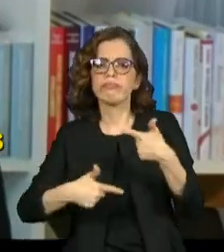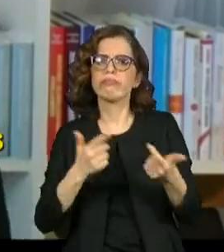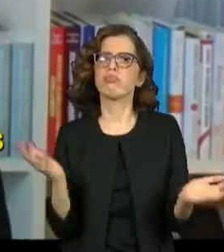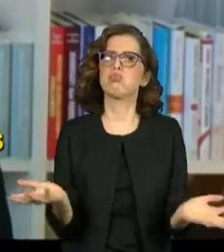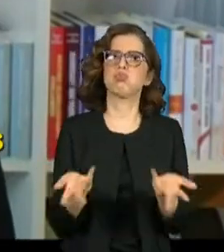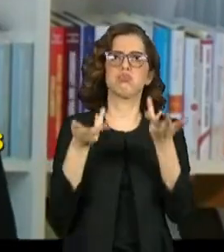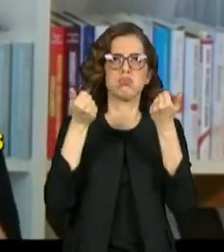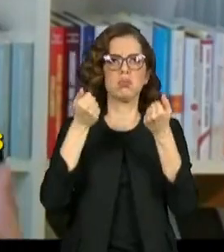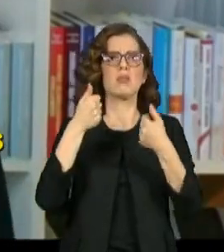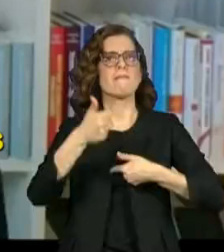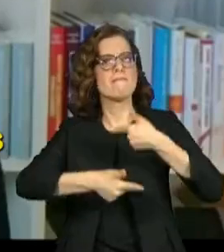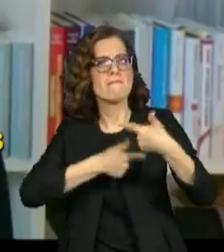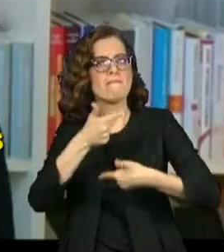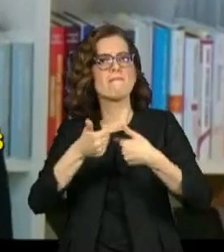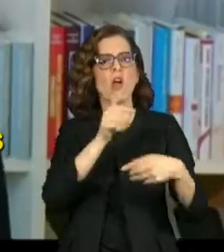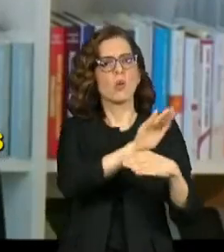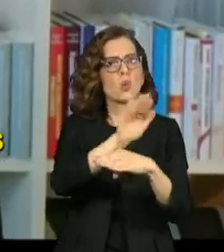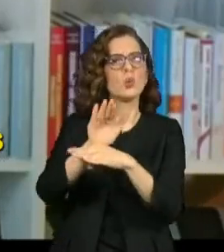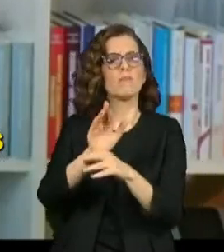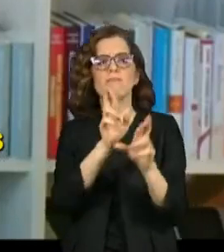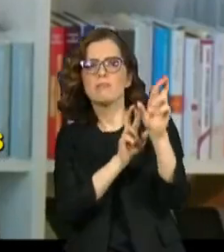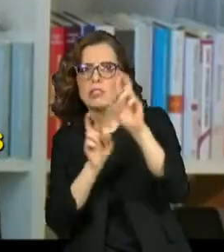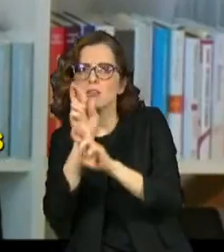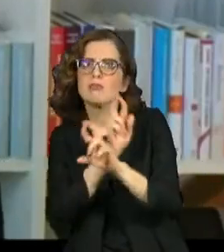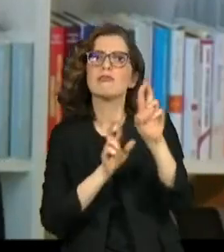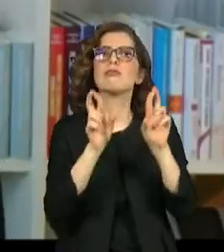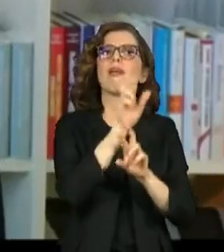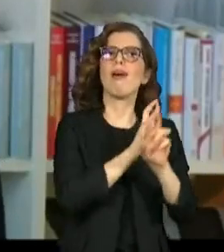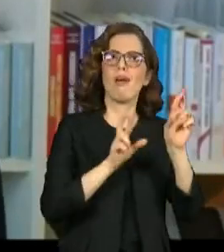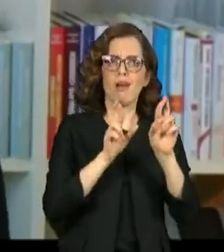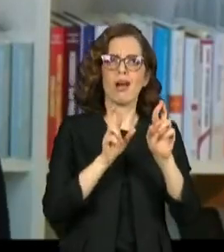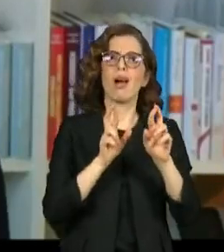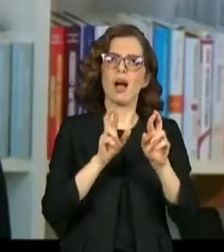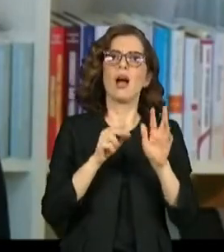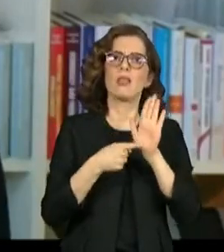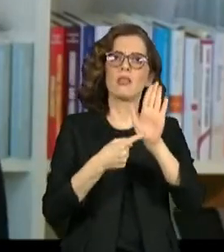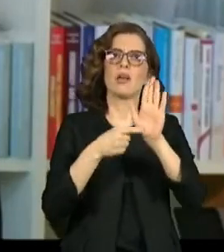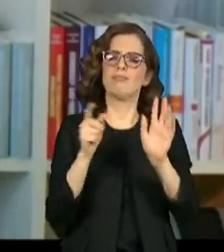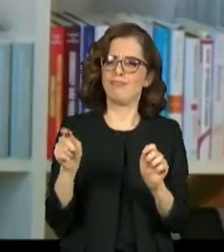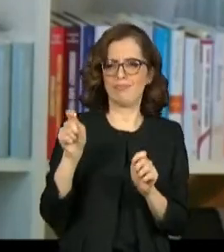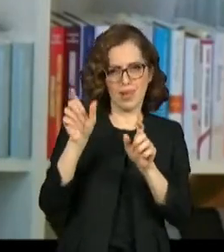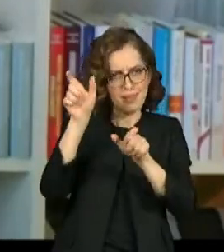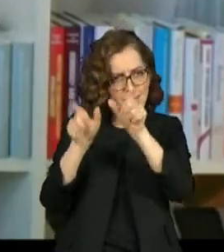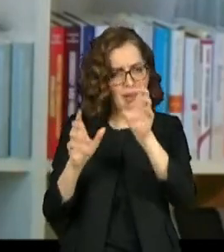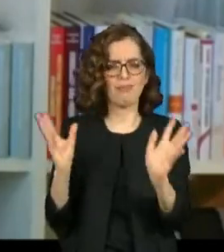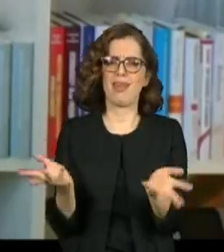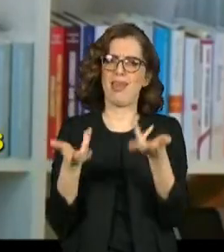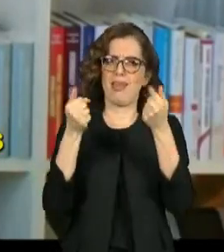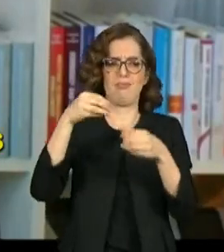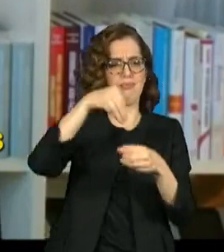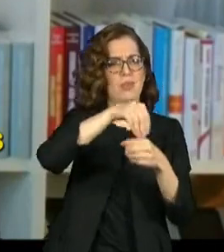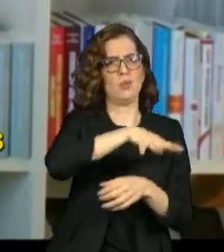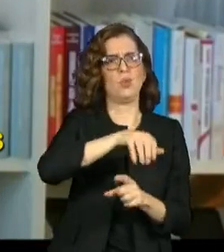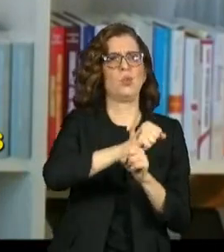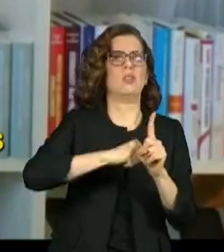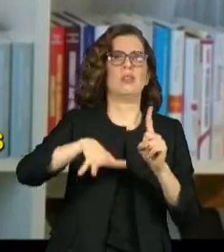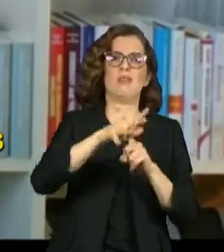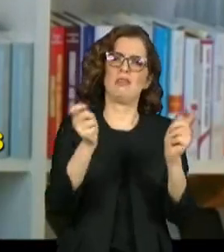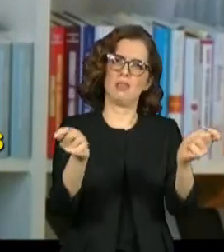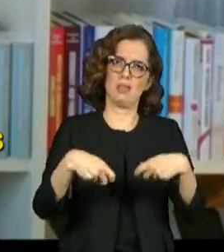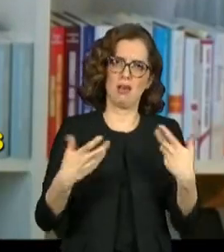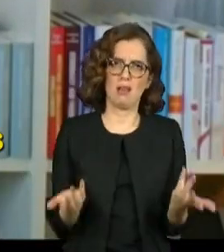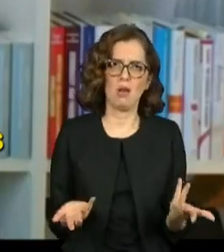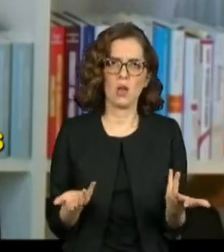and employed and contributing to the tax base and using all of their talents in society. Similarly,